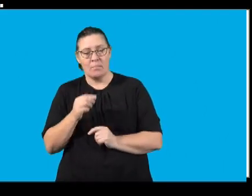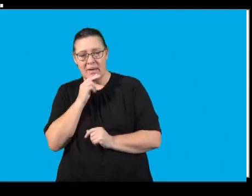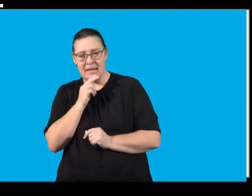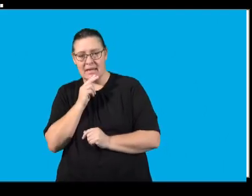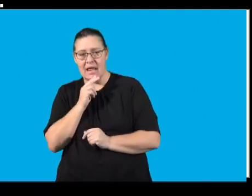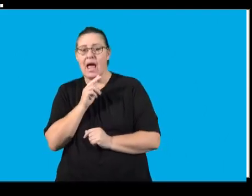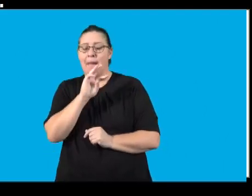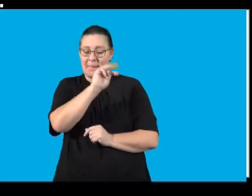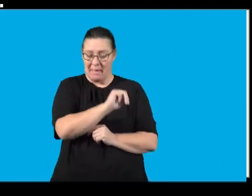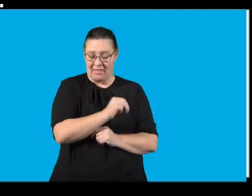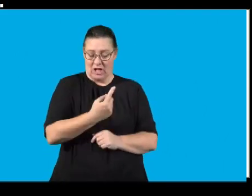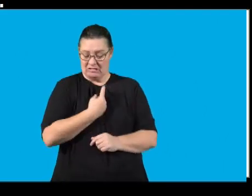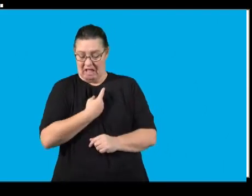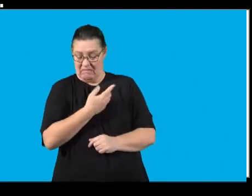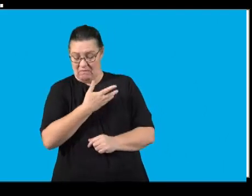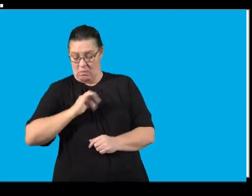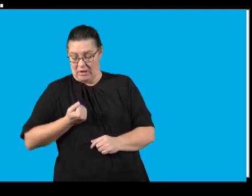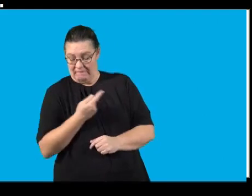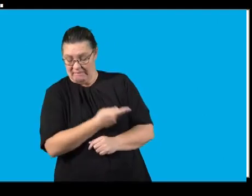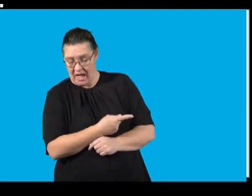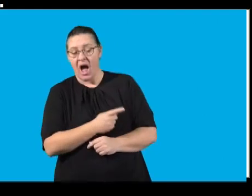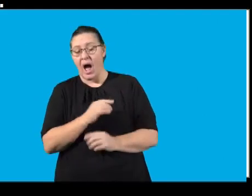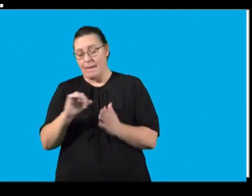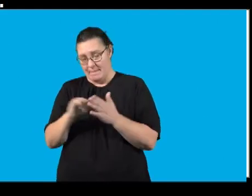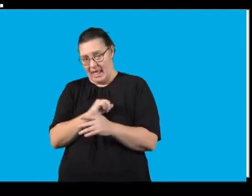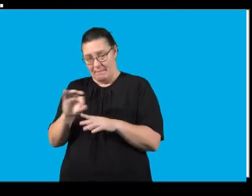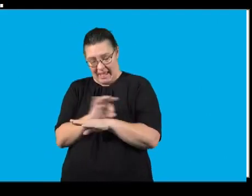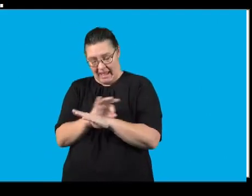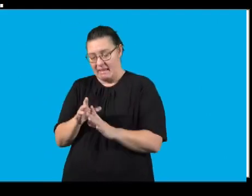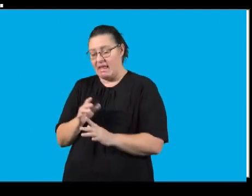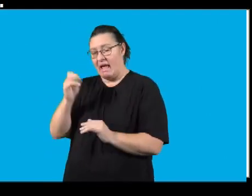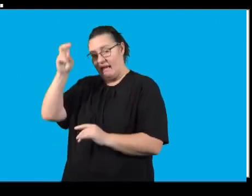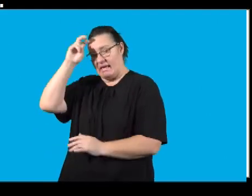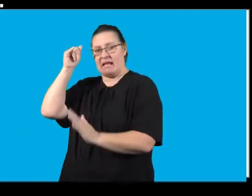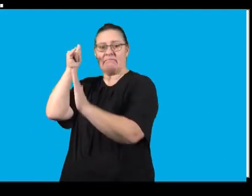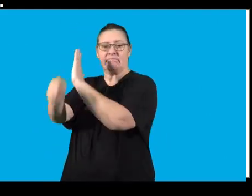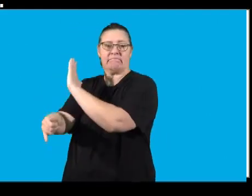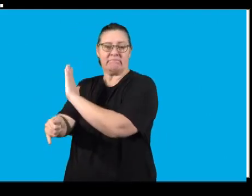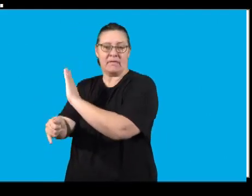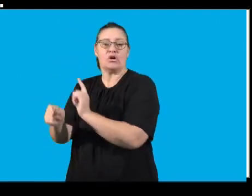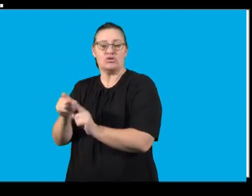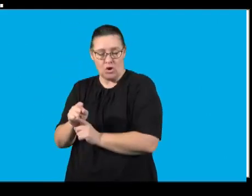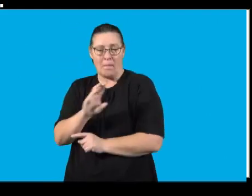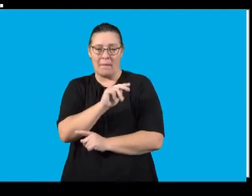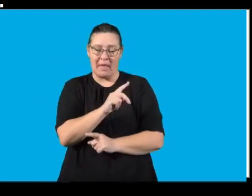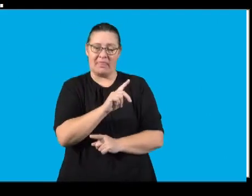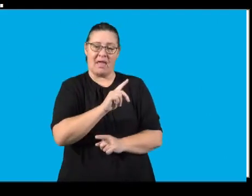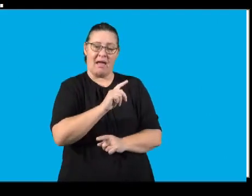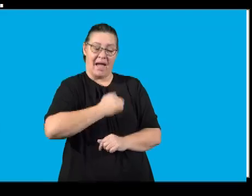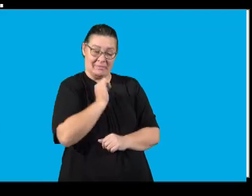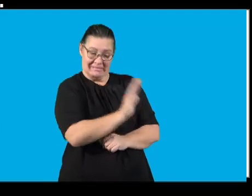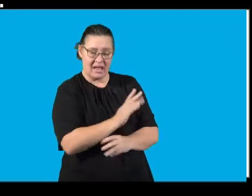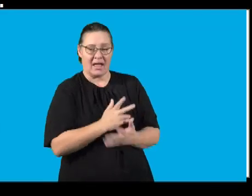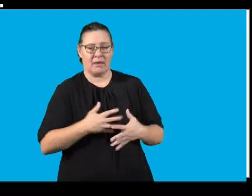have planned that they will now take the life of the king so that Macbeth is able to take the king's position, all right?